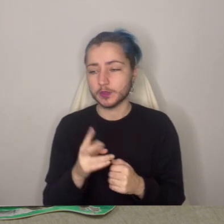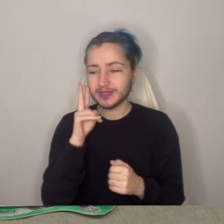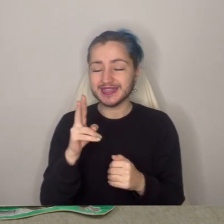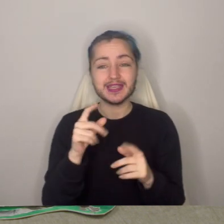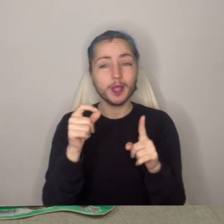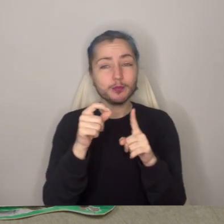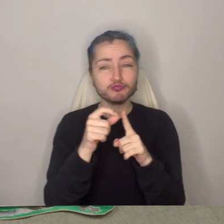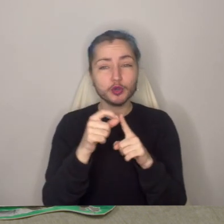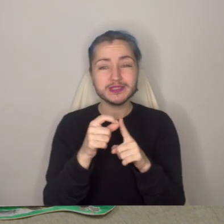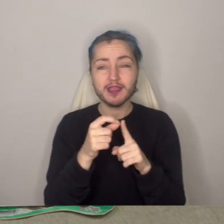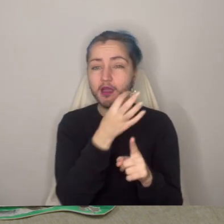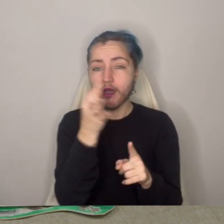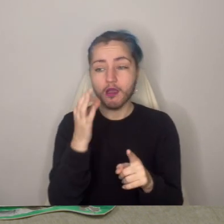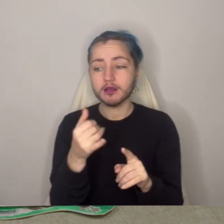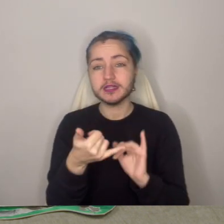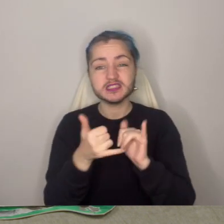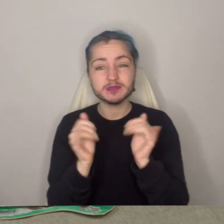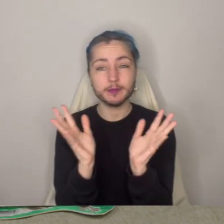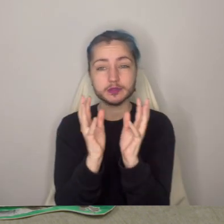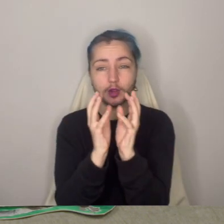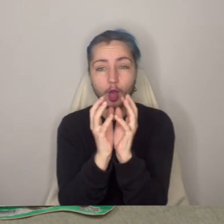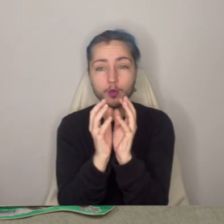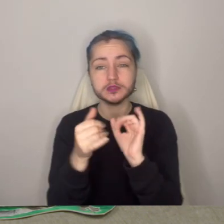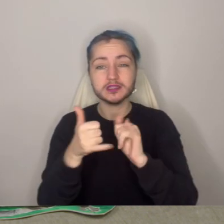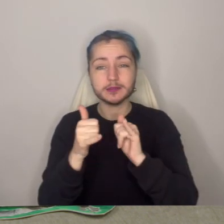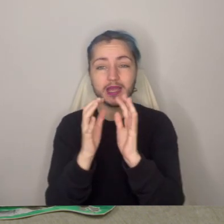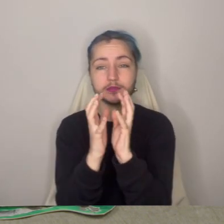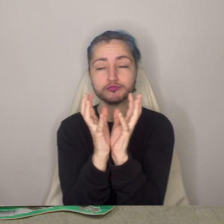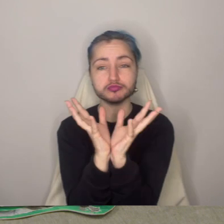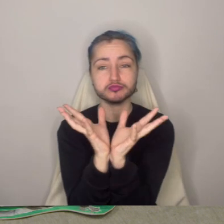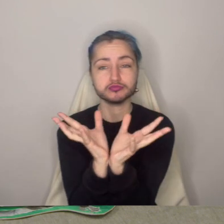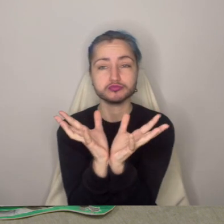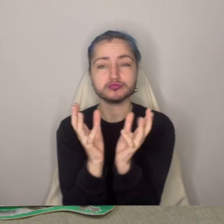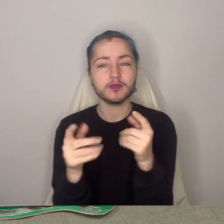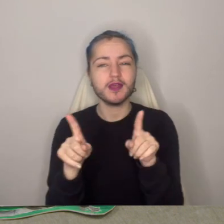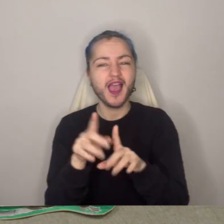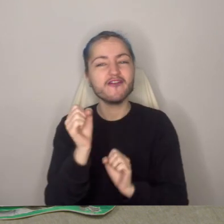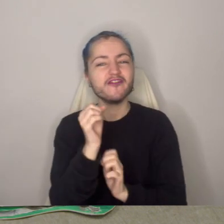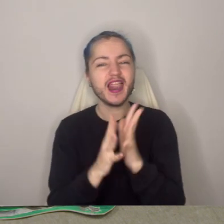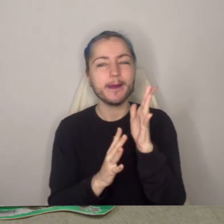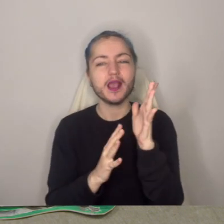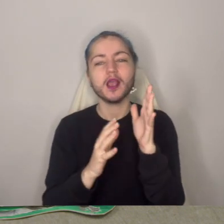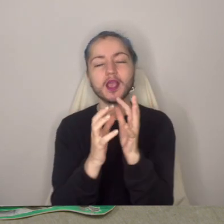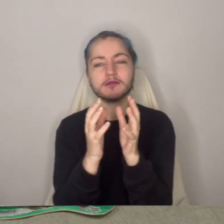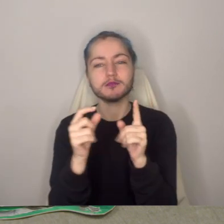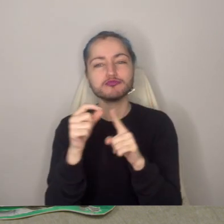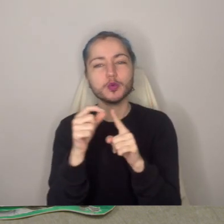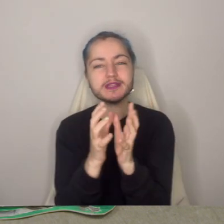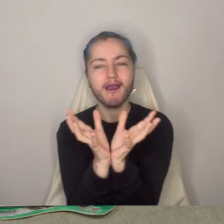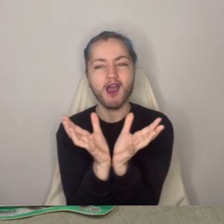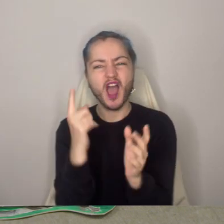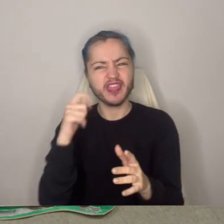kind of closed, or it can be more like sprouty, like the flaming protea. And I think I'm going to be